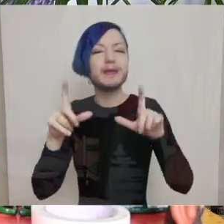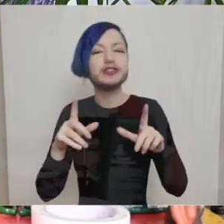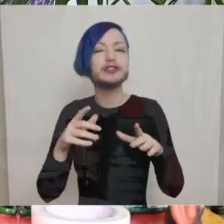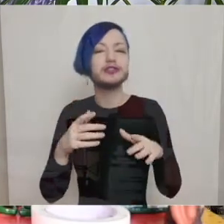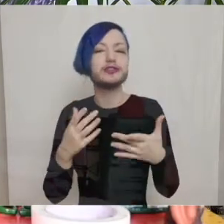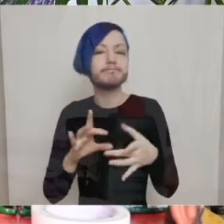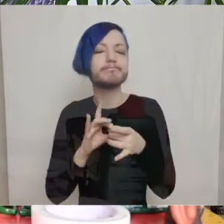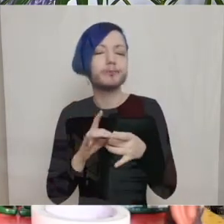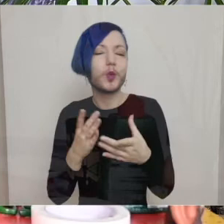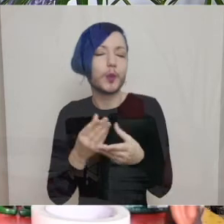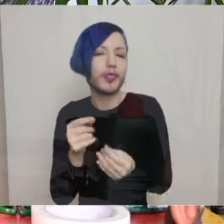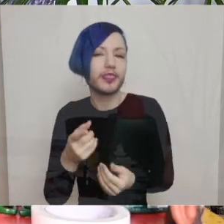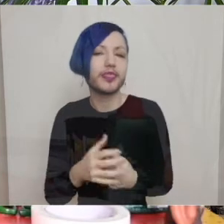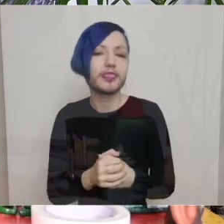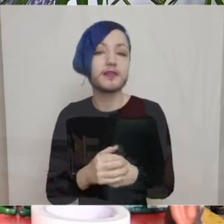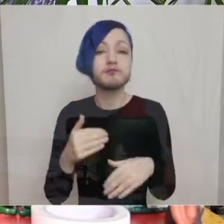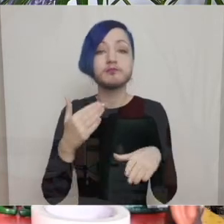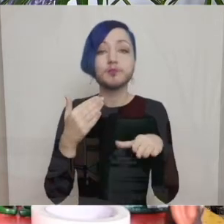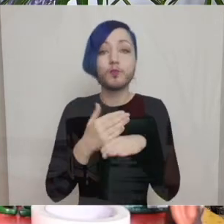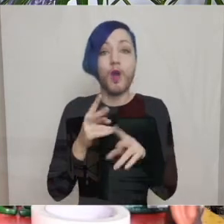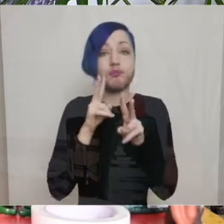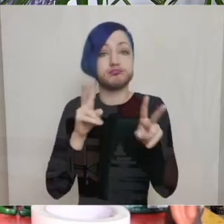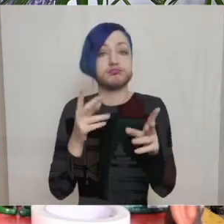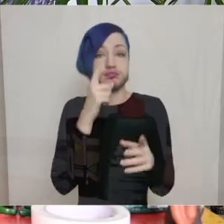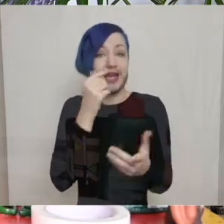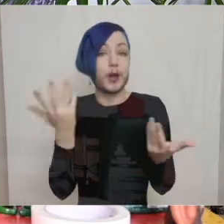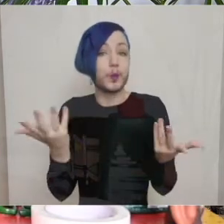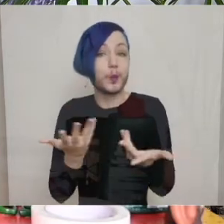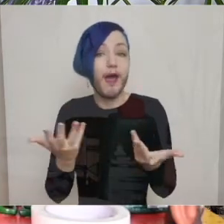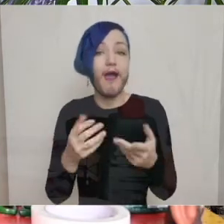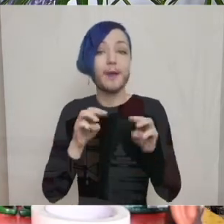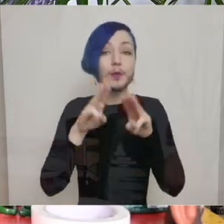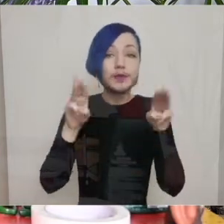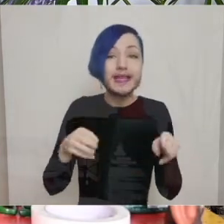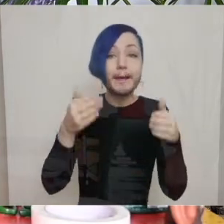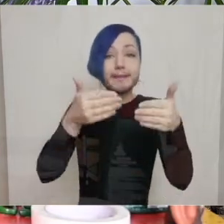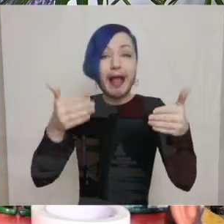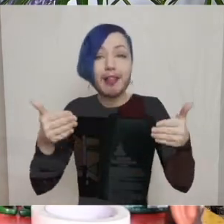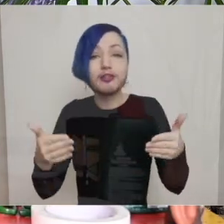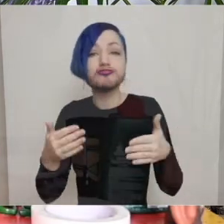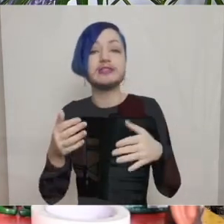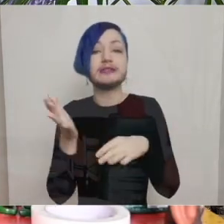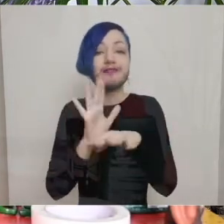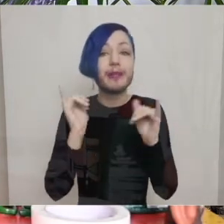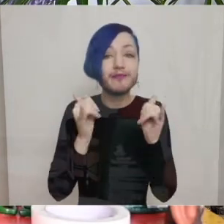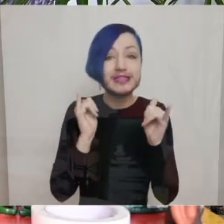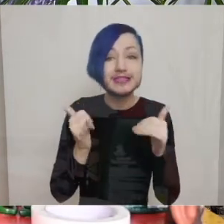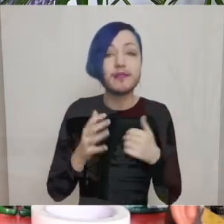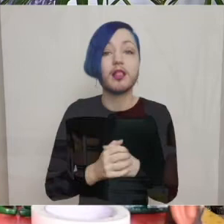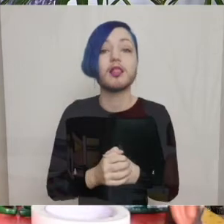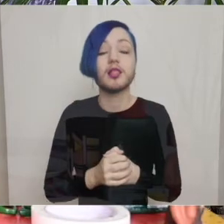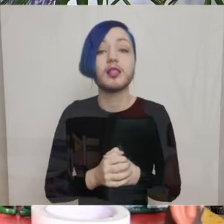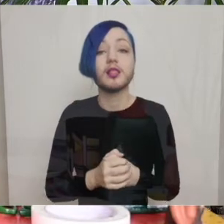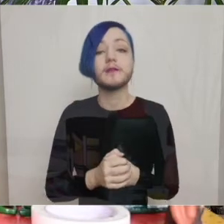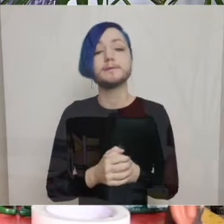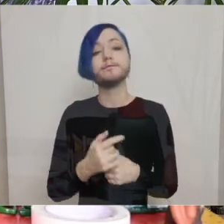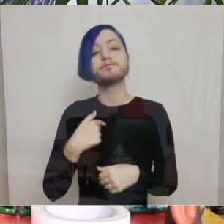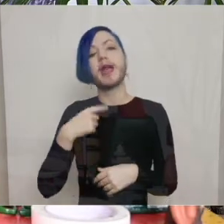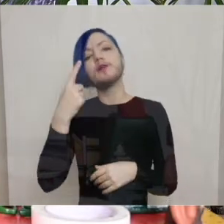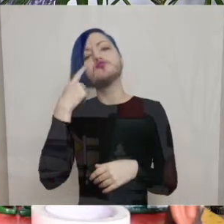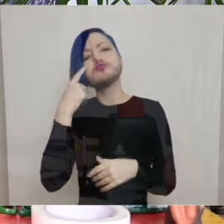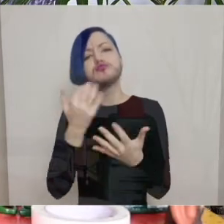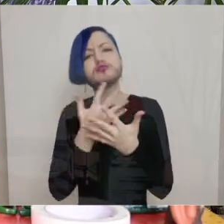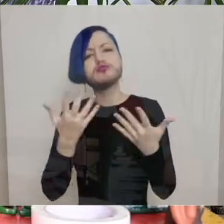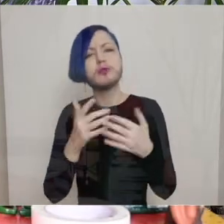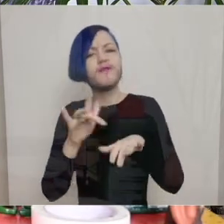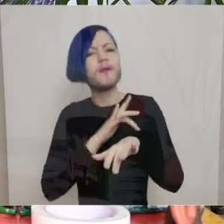show in galleries, museums and film festivals. I spend time